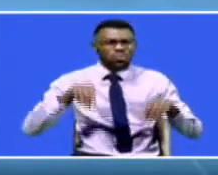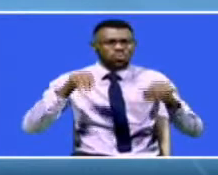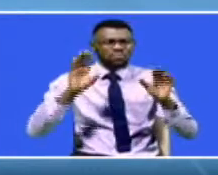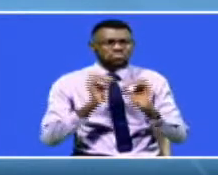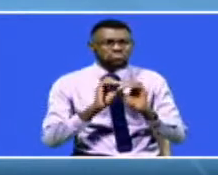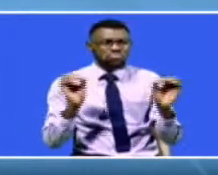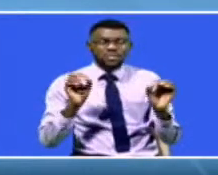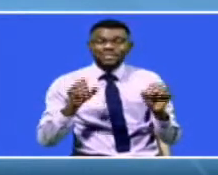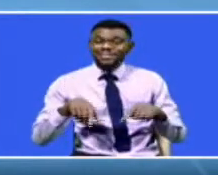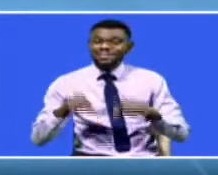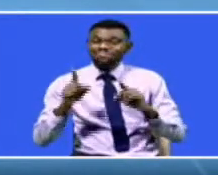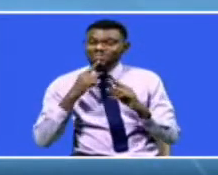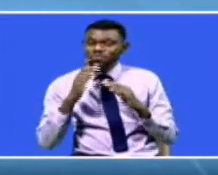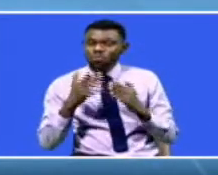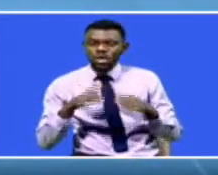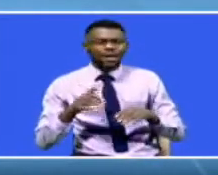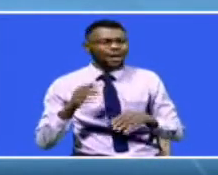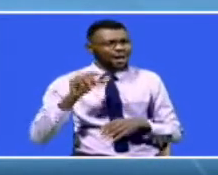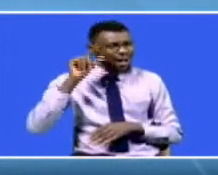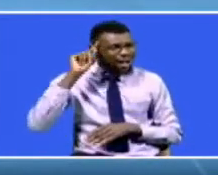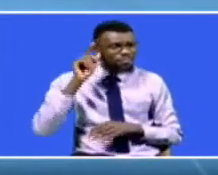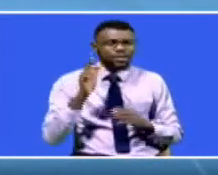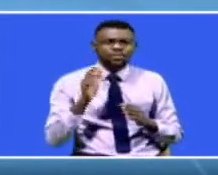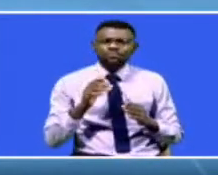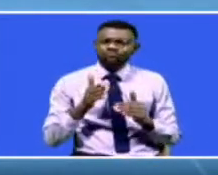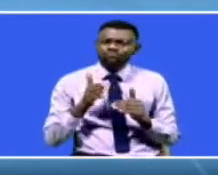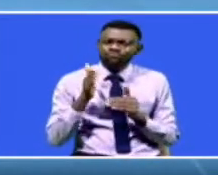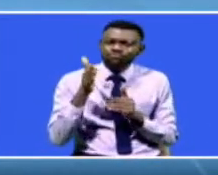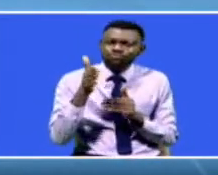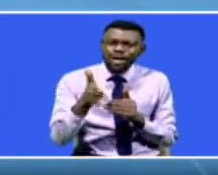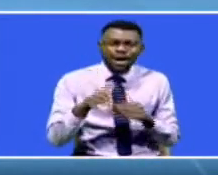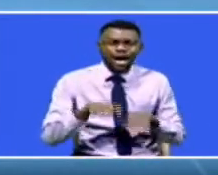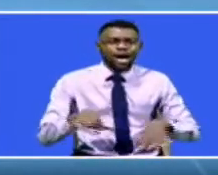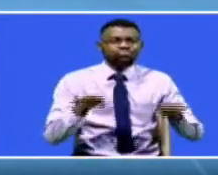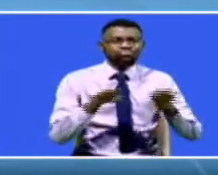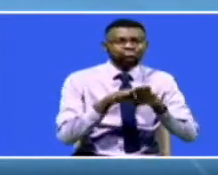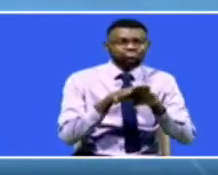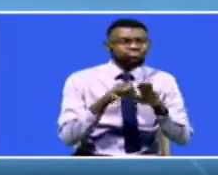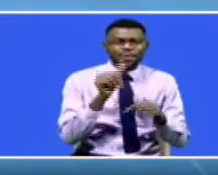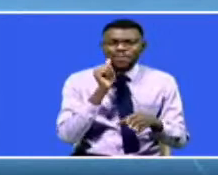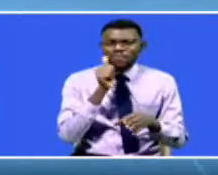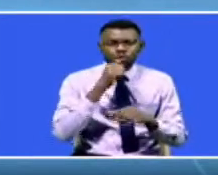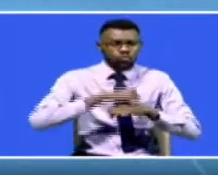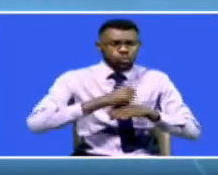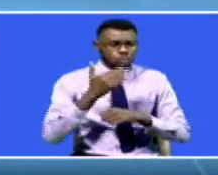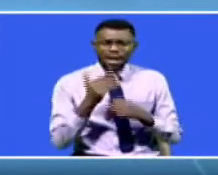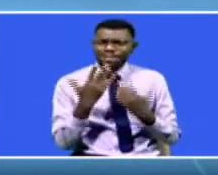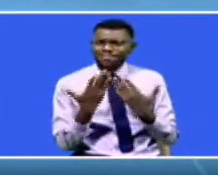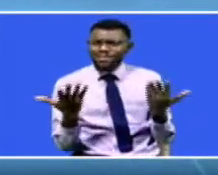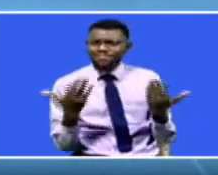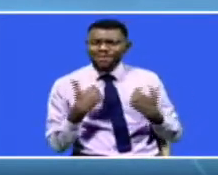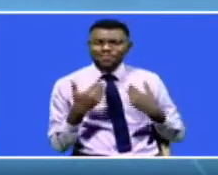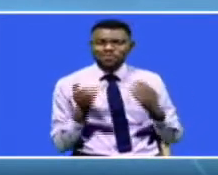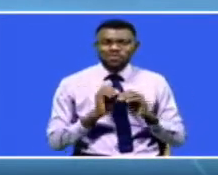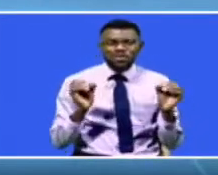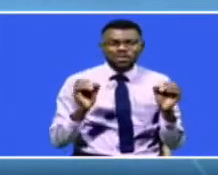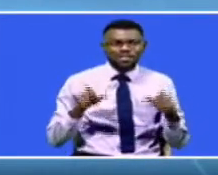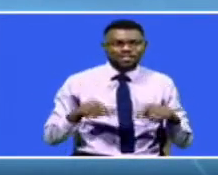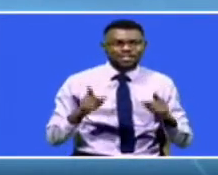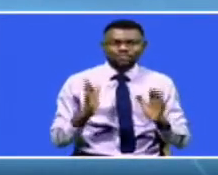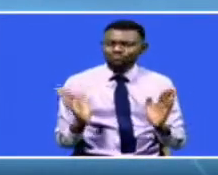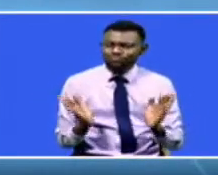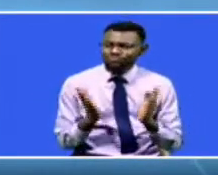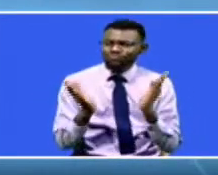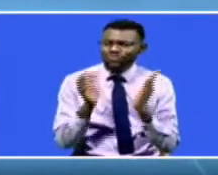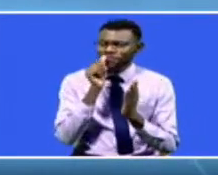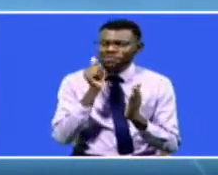will close down private schools in the near future for lacking equipment. She encouraged more private schools to continue